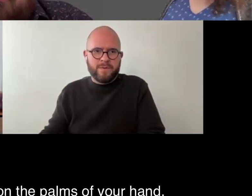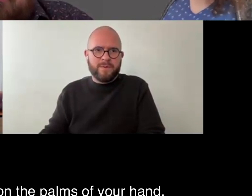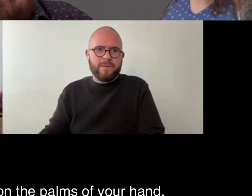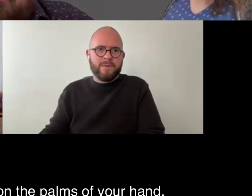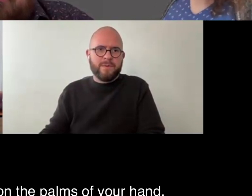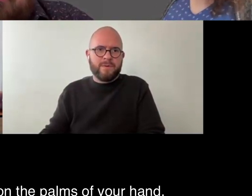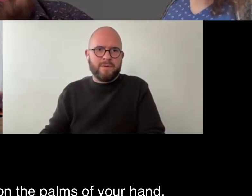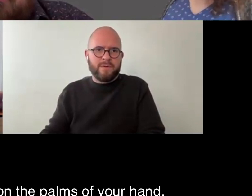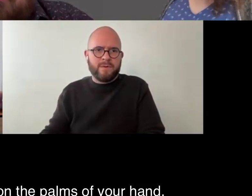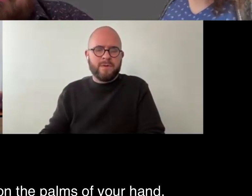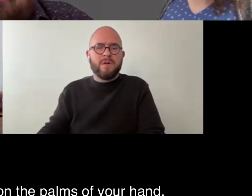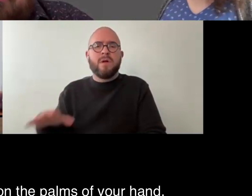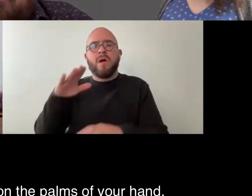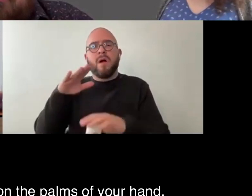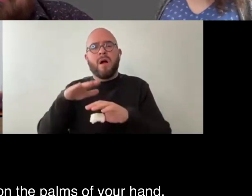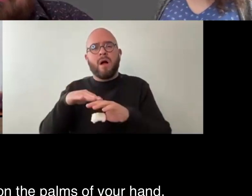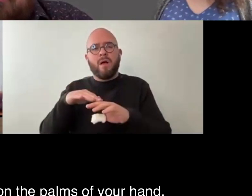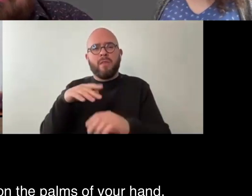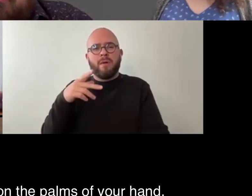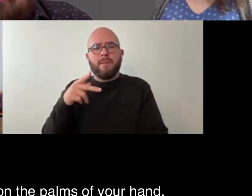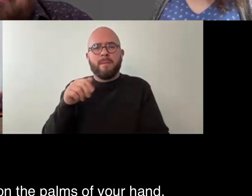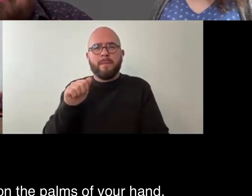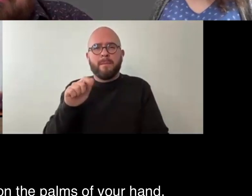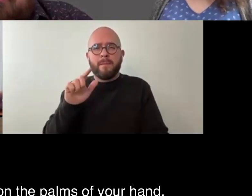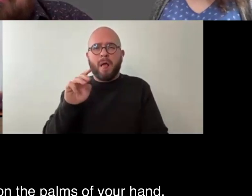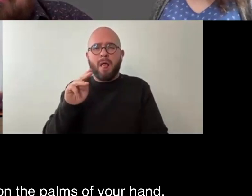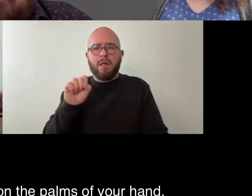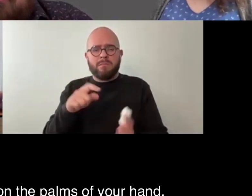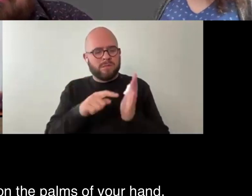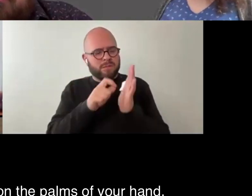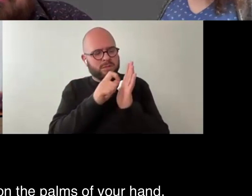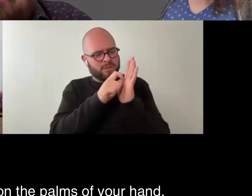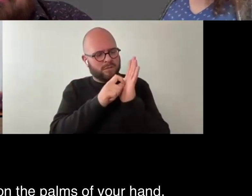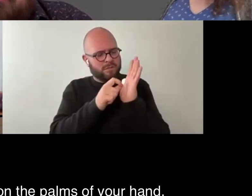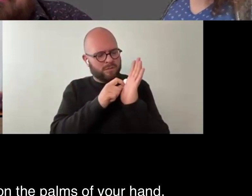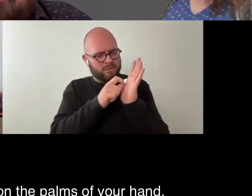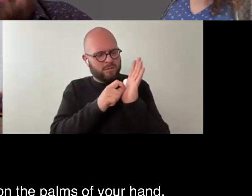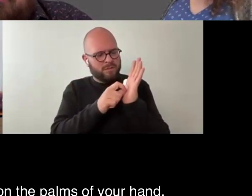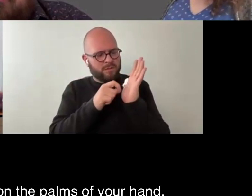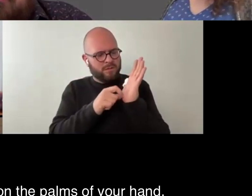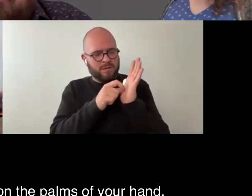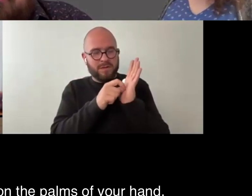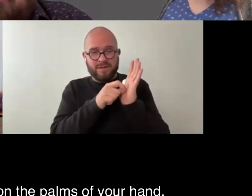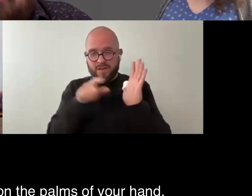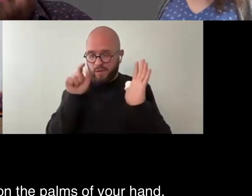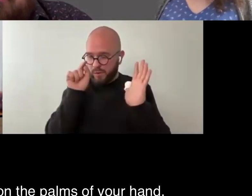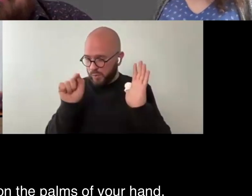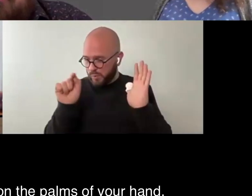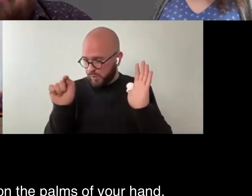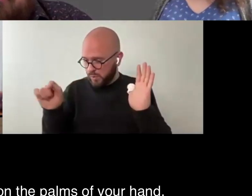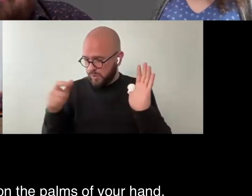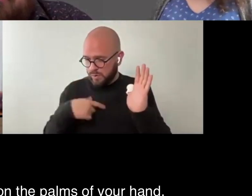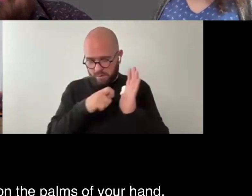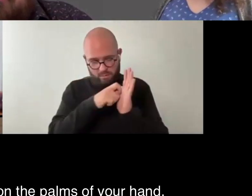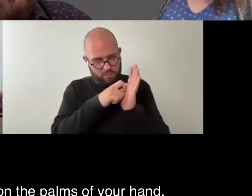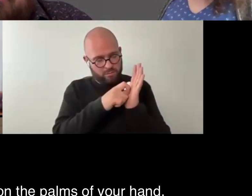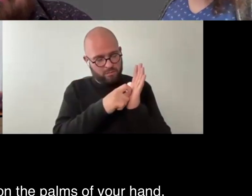on the palms, like on the palms of your hand, I have engraved my love for